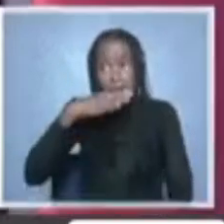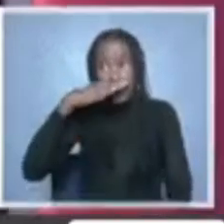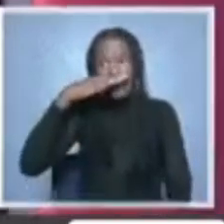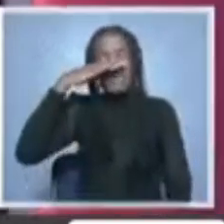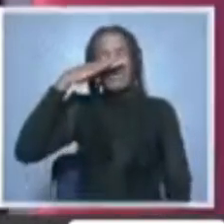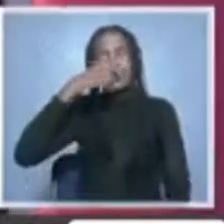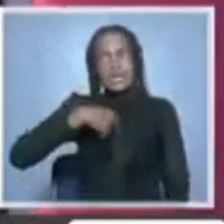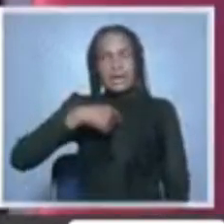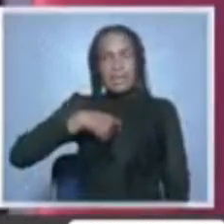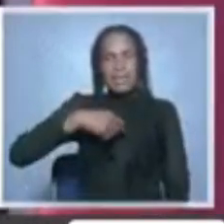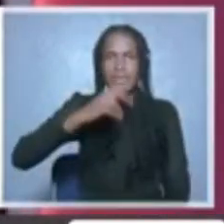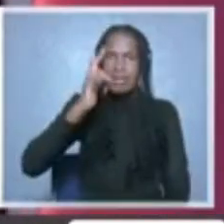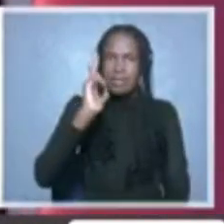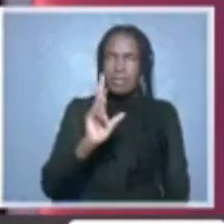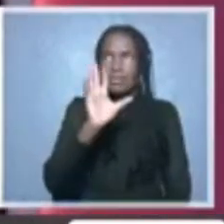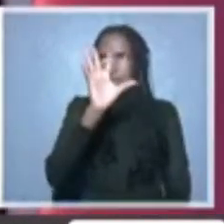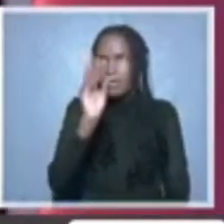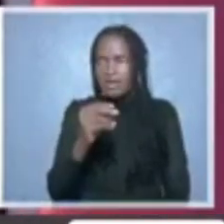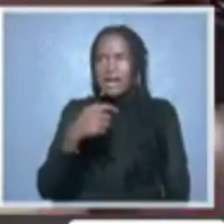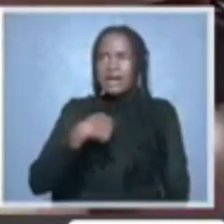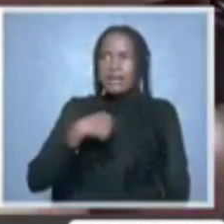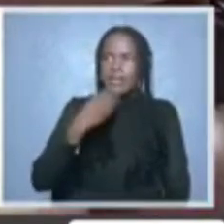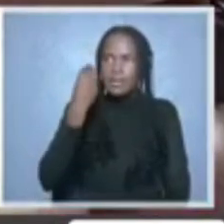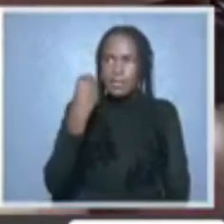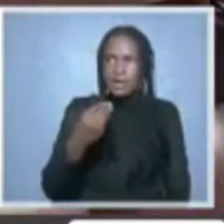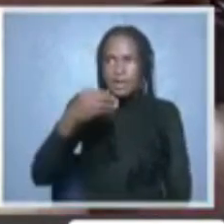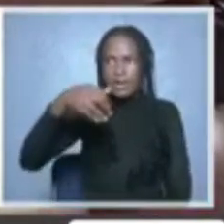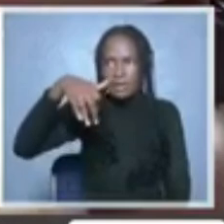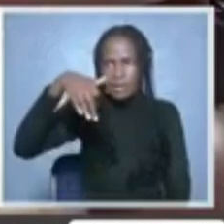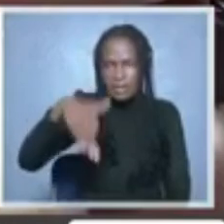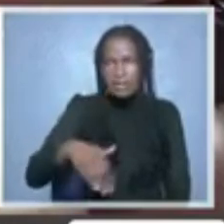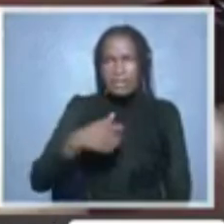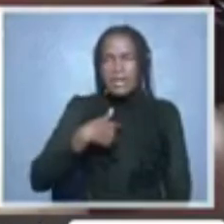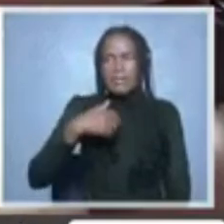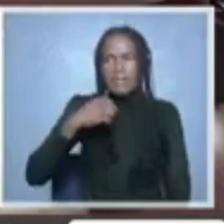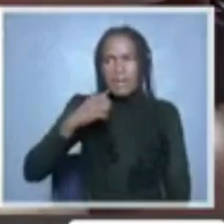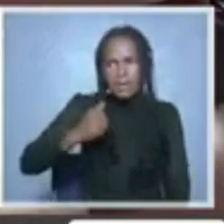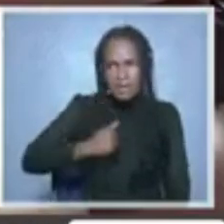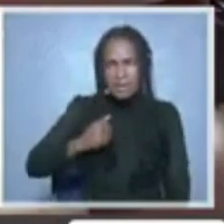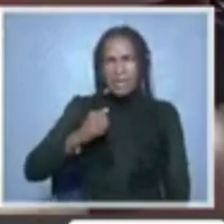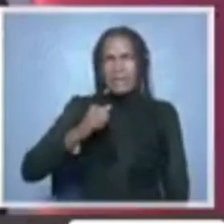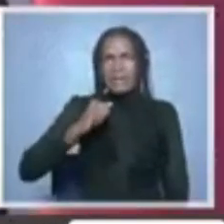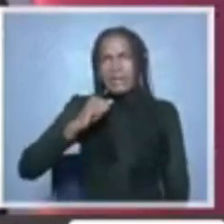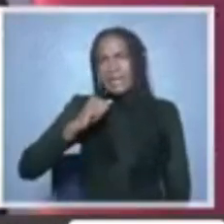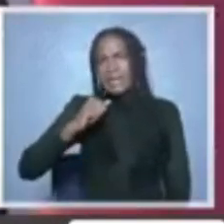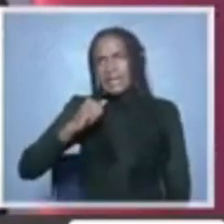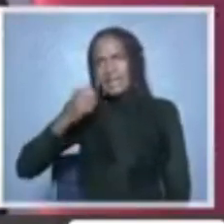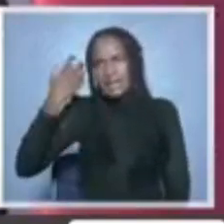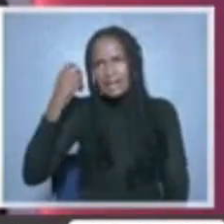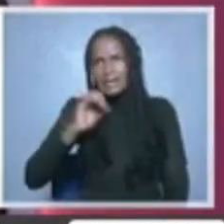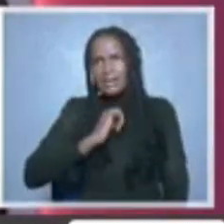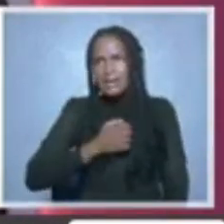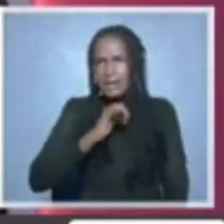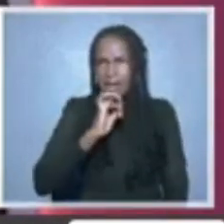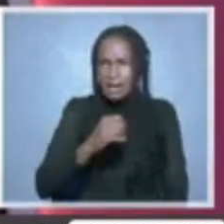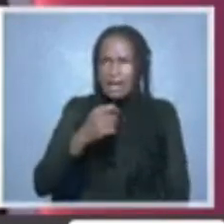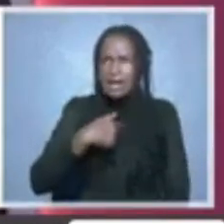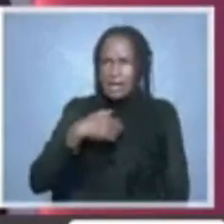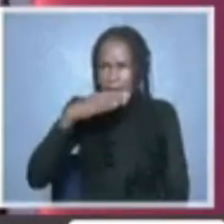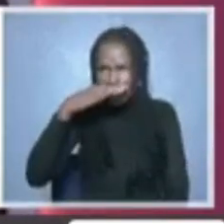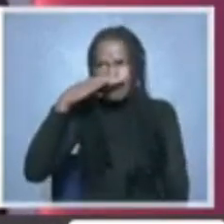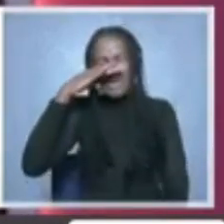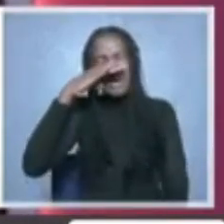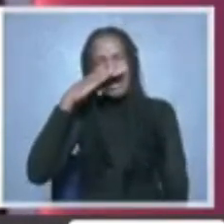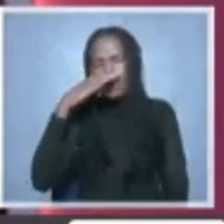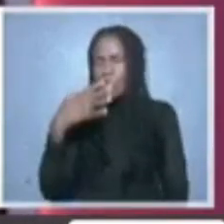that appreciation, I think, has come through quite strongly. Indeed it has. You mentioned earlier how, of course, we're spread